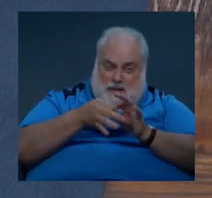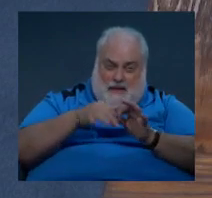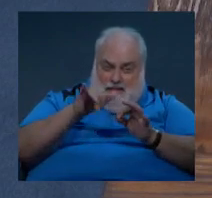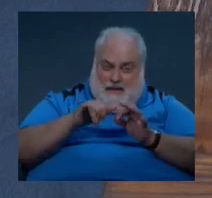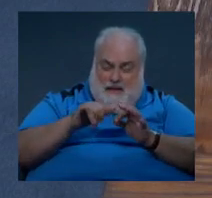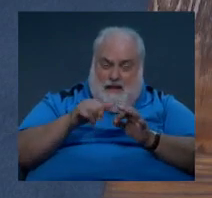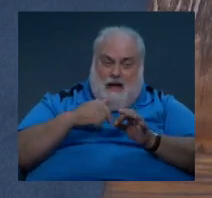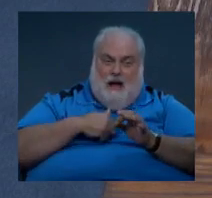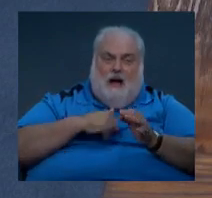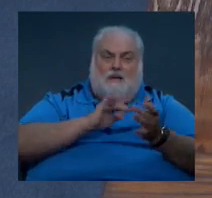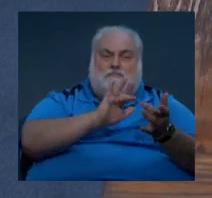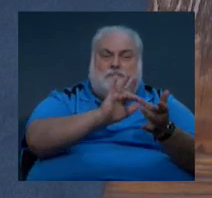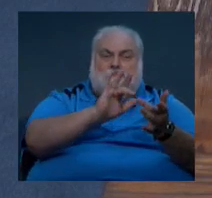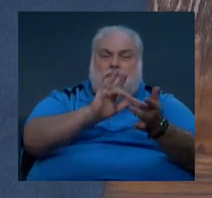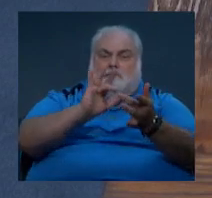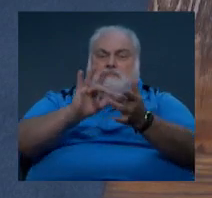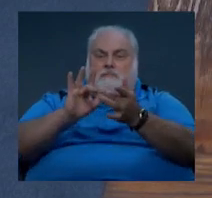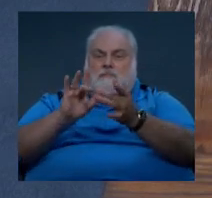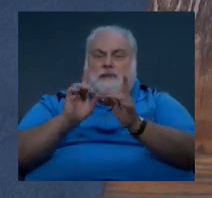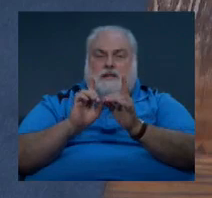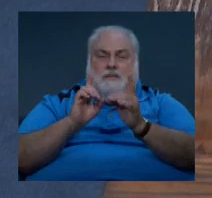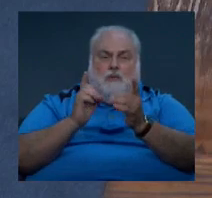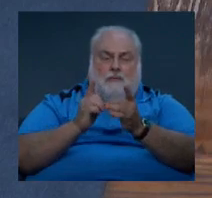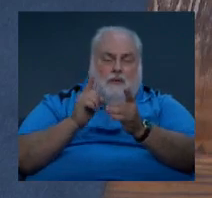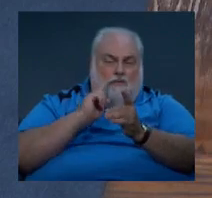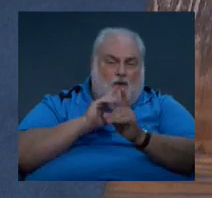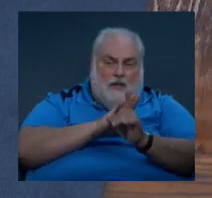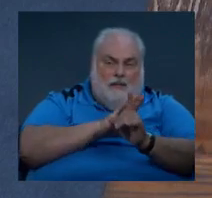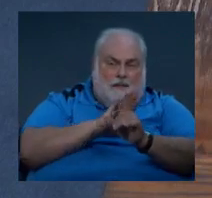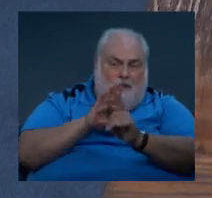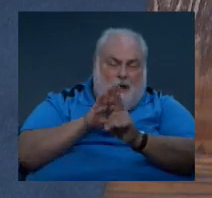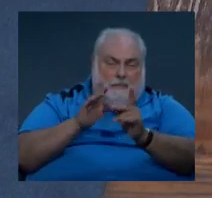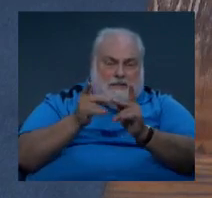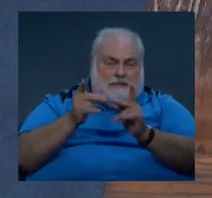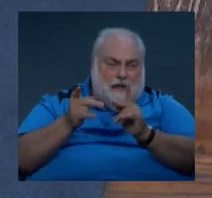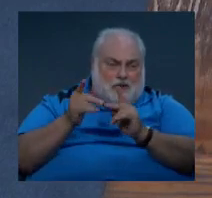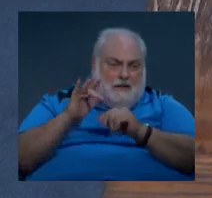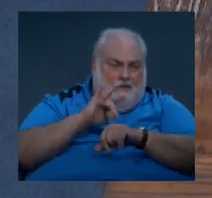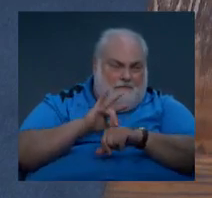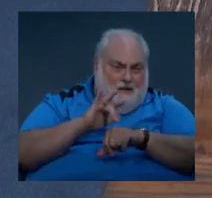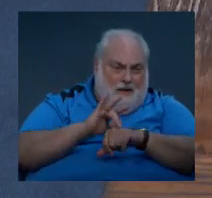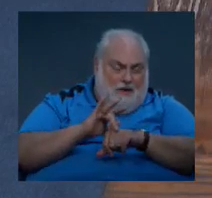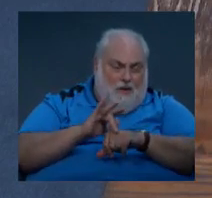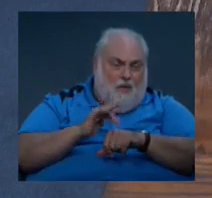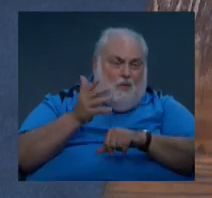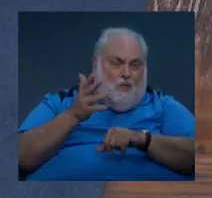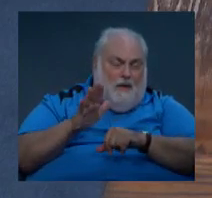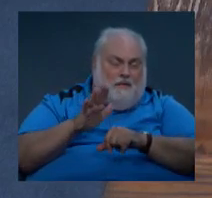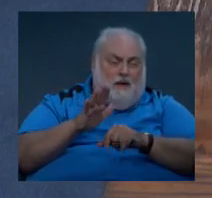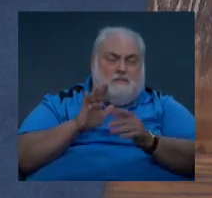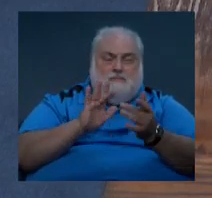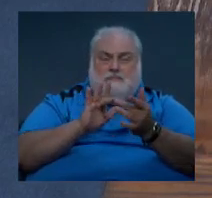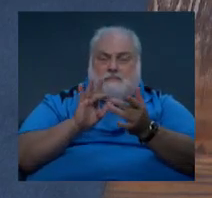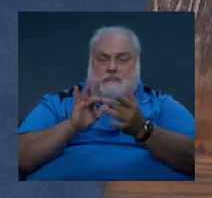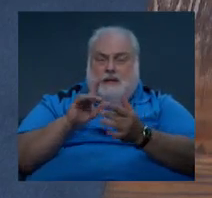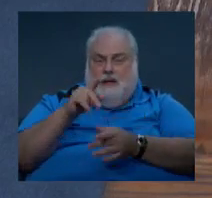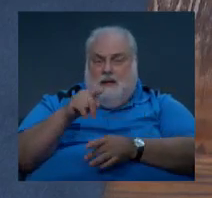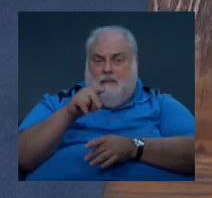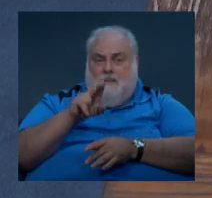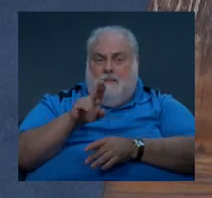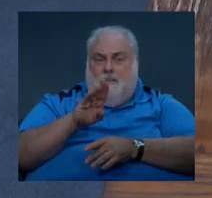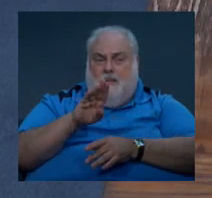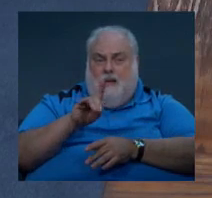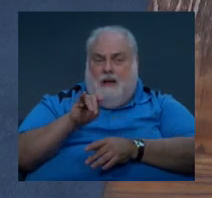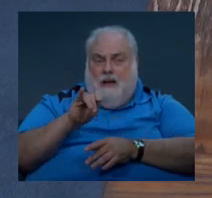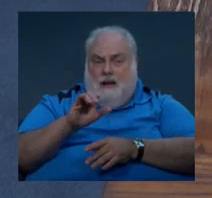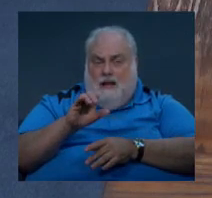is I reach out to departments on vacant positions. So right now we have reached out to both Public Works